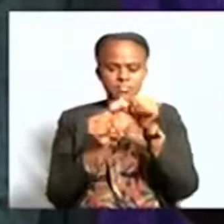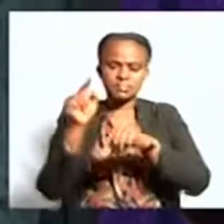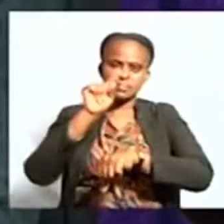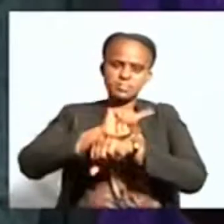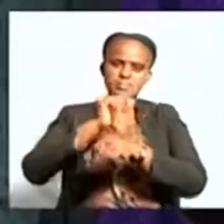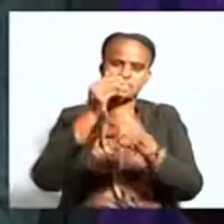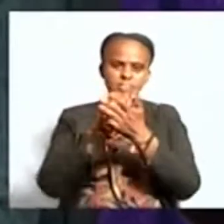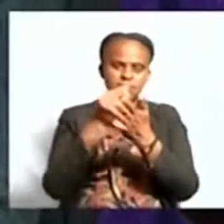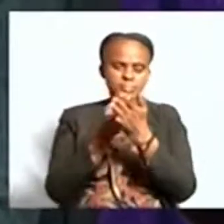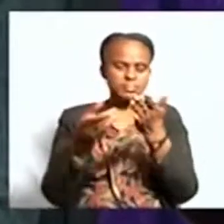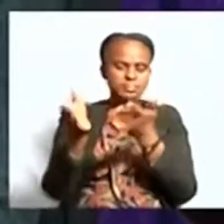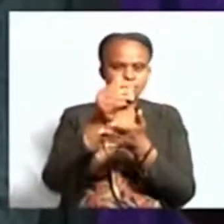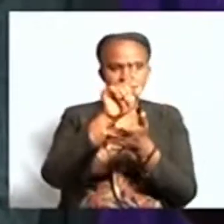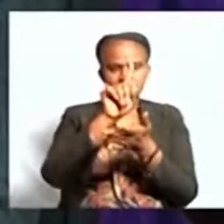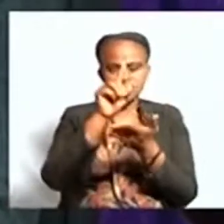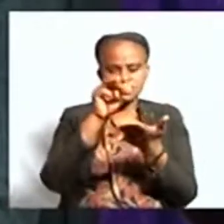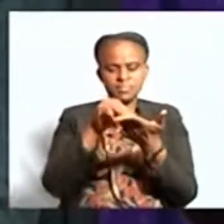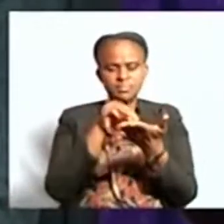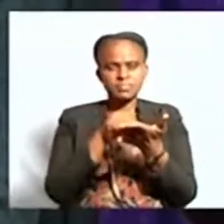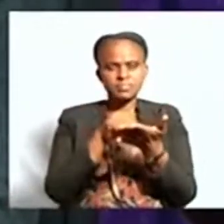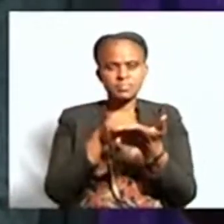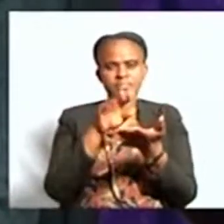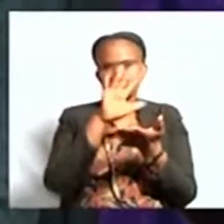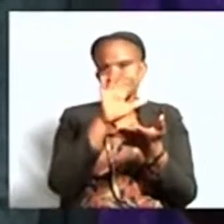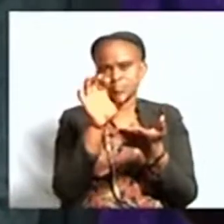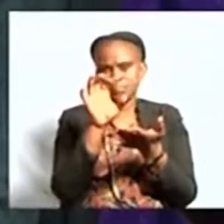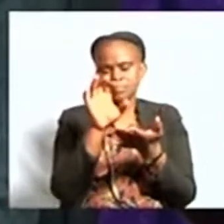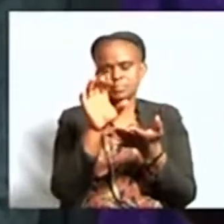revenue of